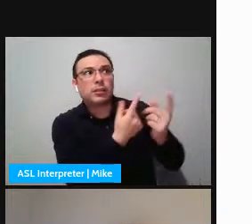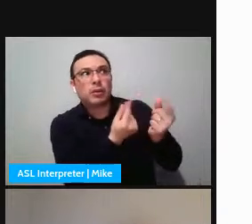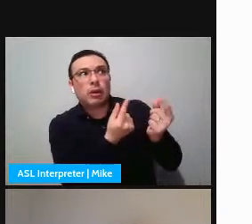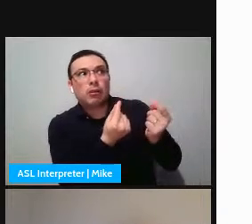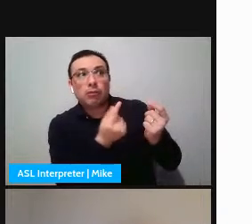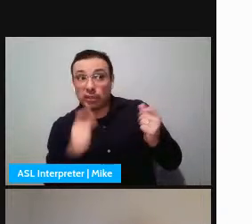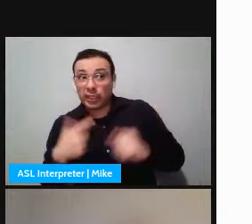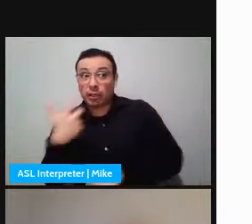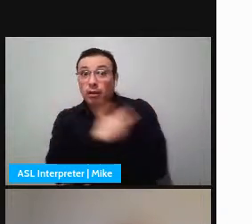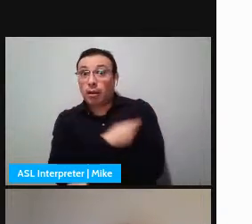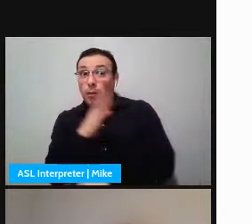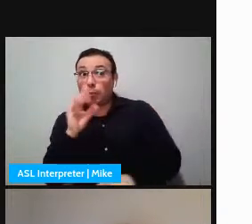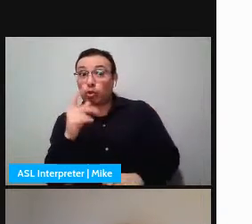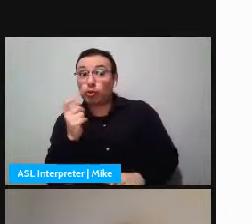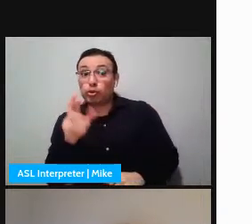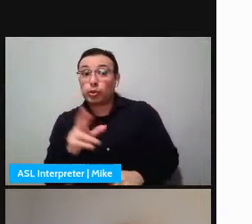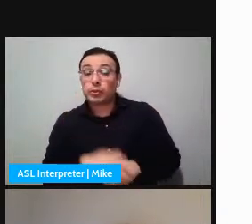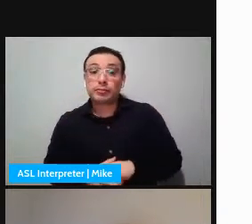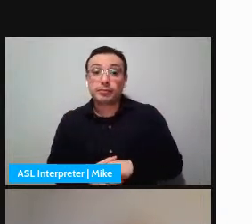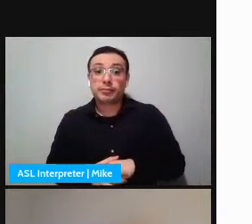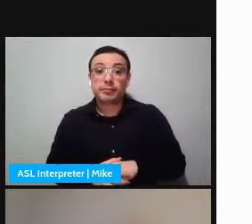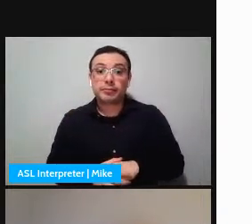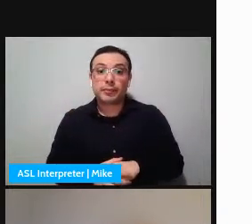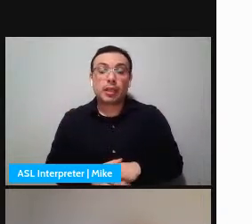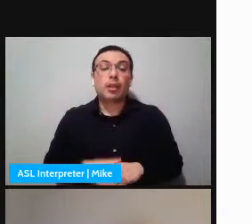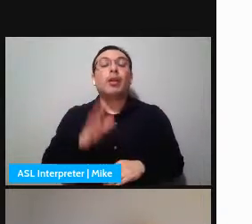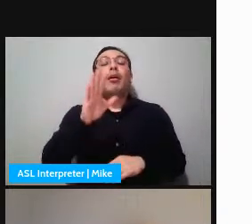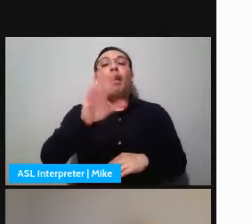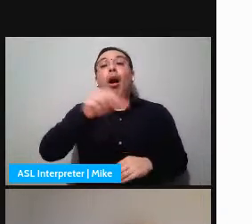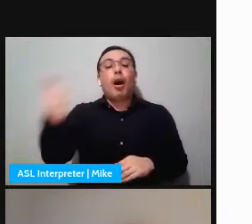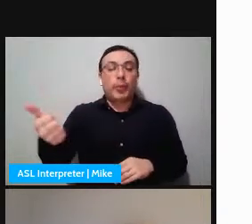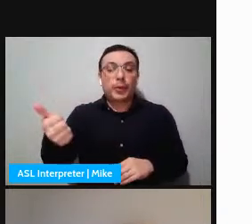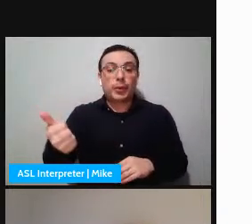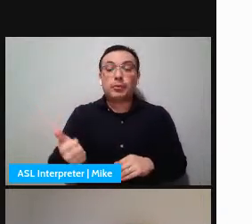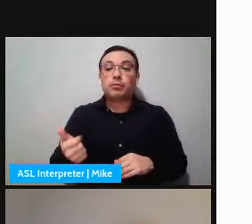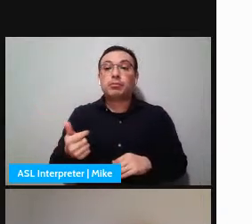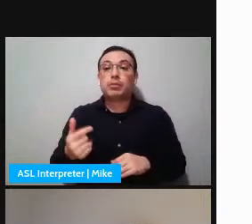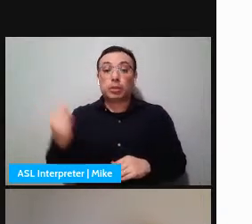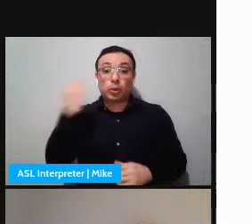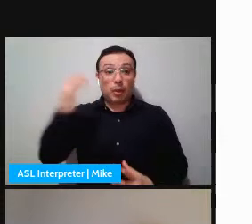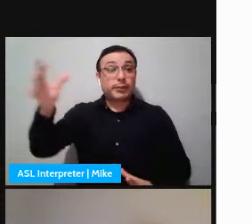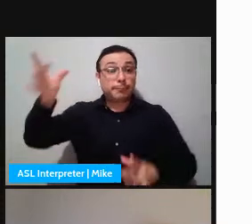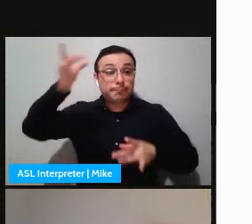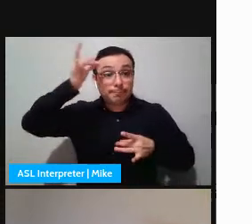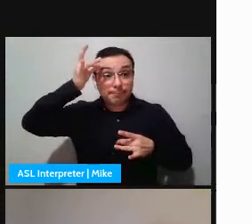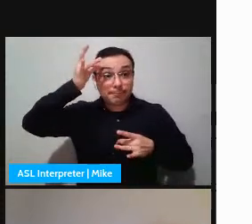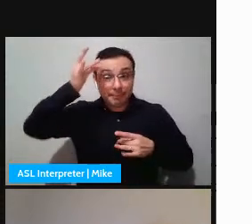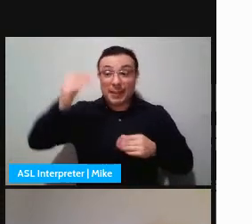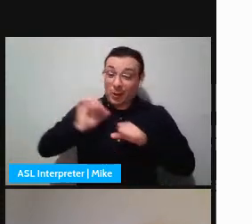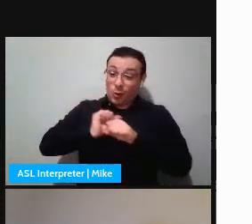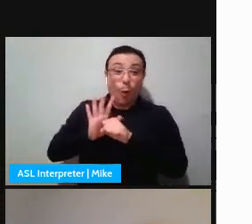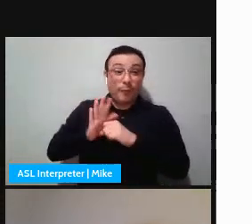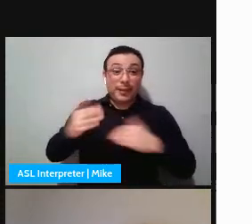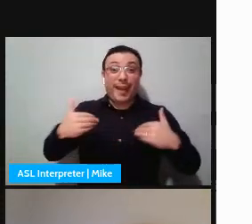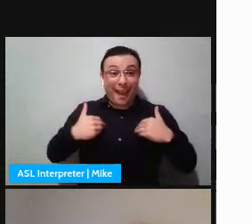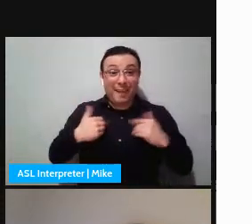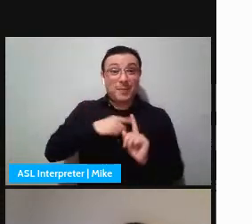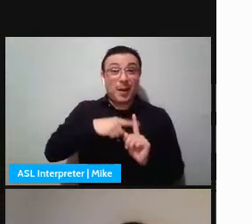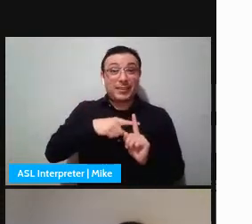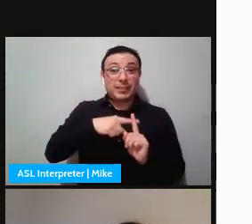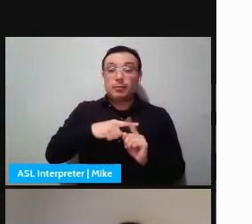these vaccines will prevent asymptomatic infection. So just because you don't get sick enough and have to go into the hospital, could